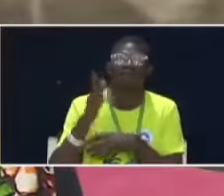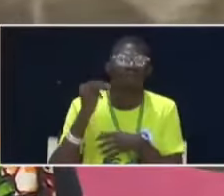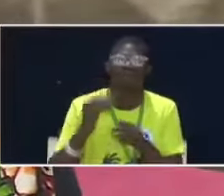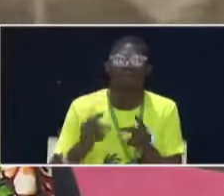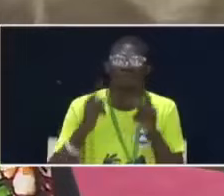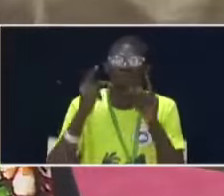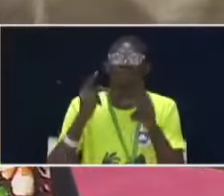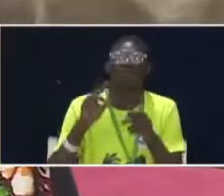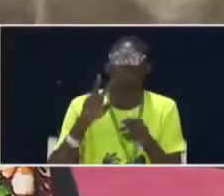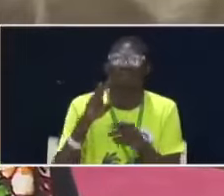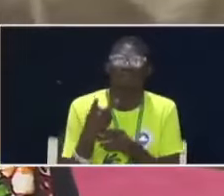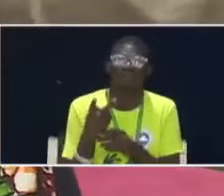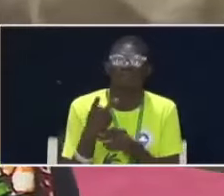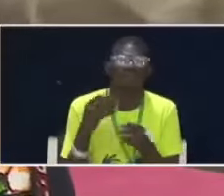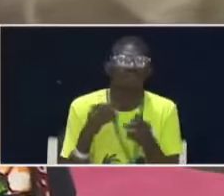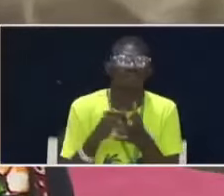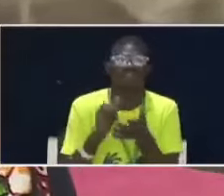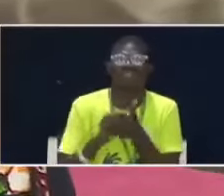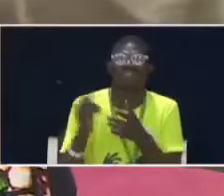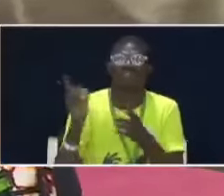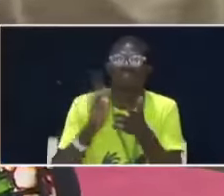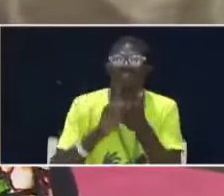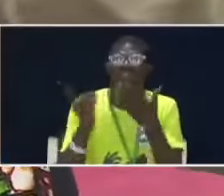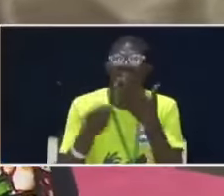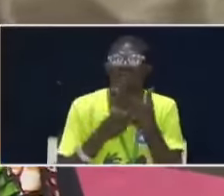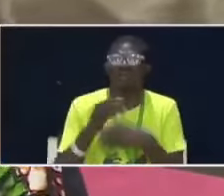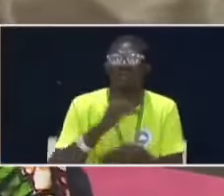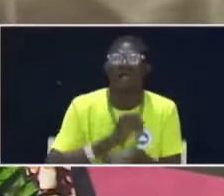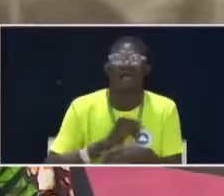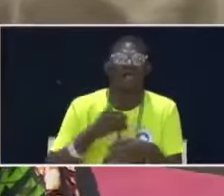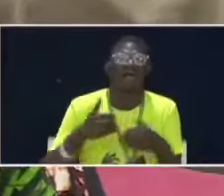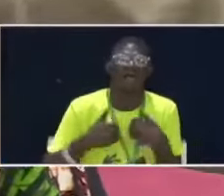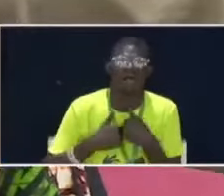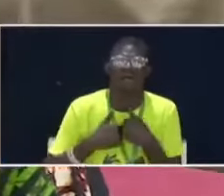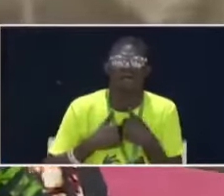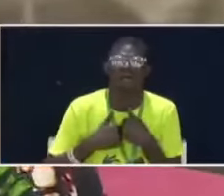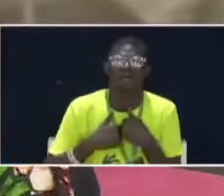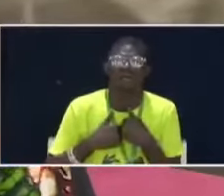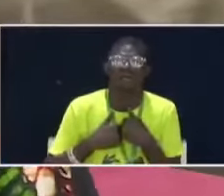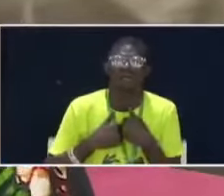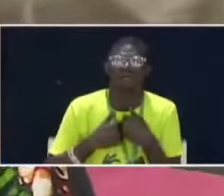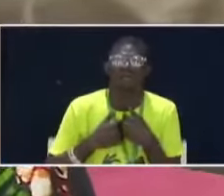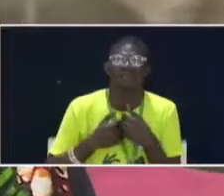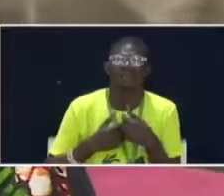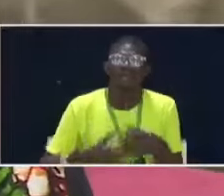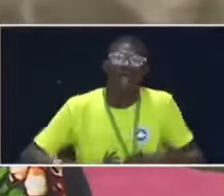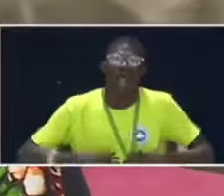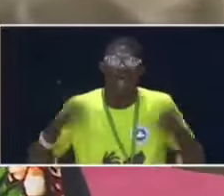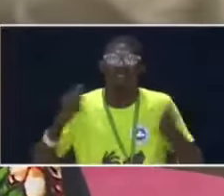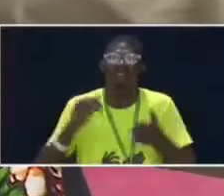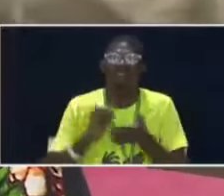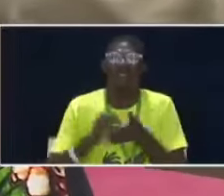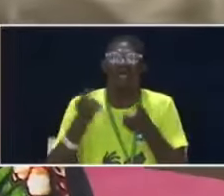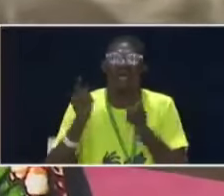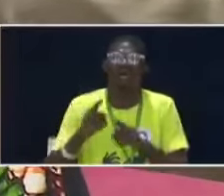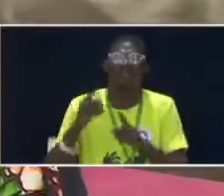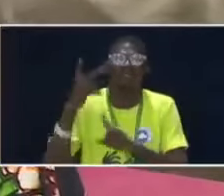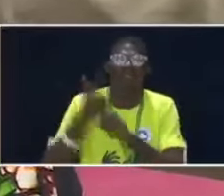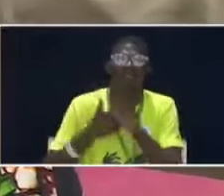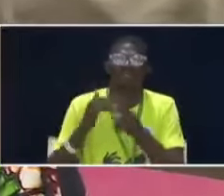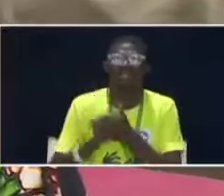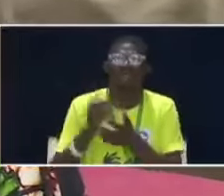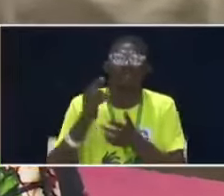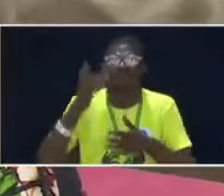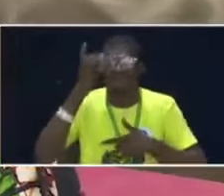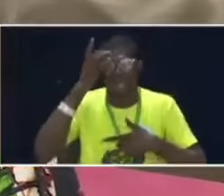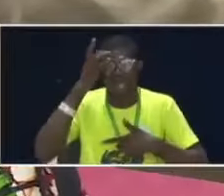promoted. Secondly, that December, I had a nagging headache that lasted for over 3 months, that I was on